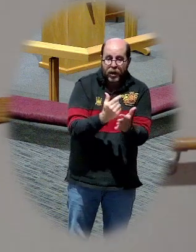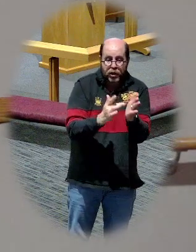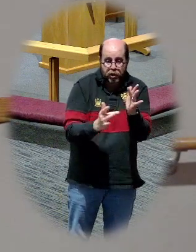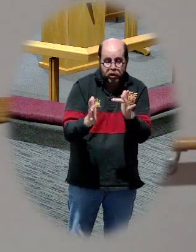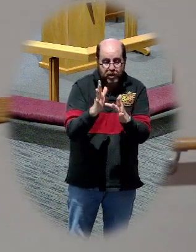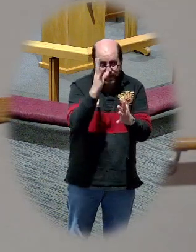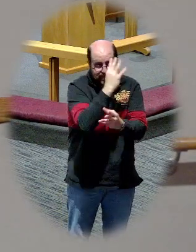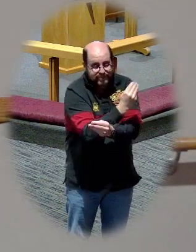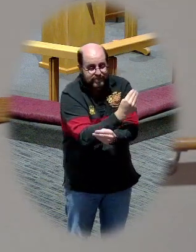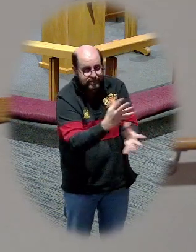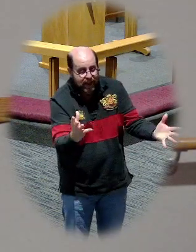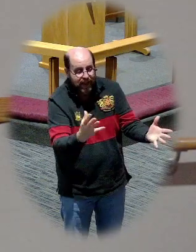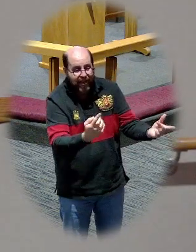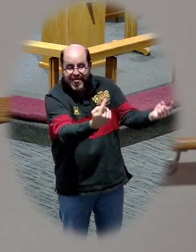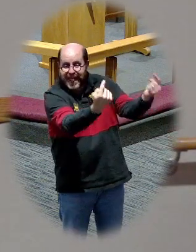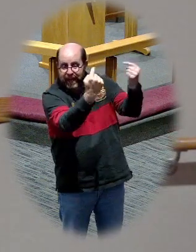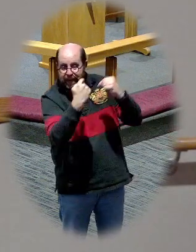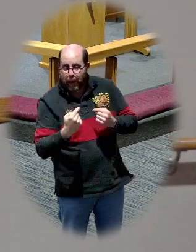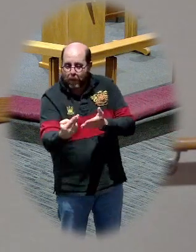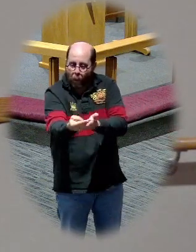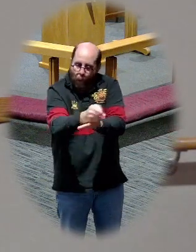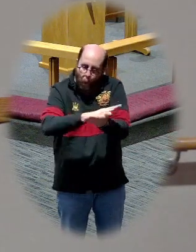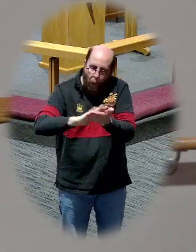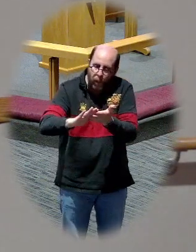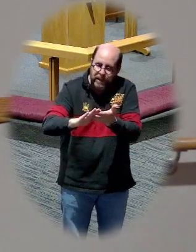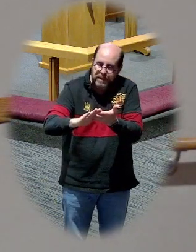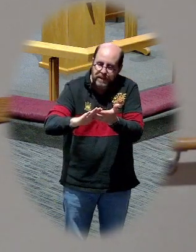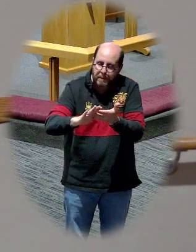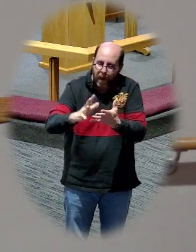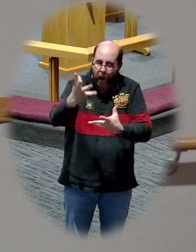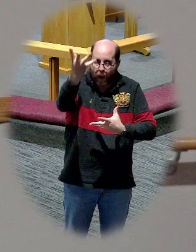talks about the coming of the Holy Spirit.